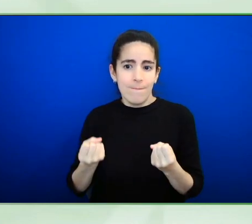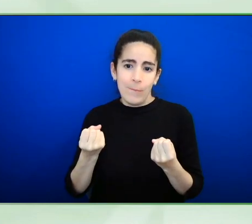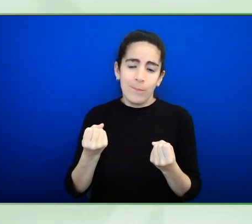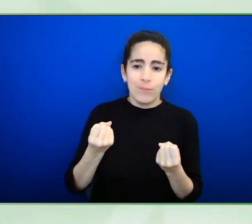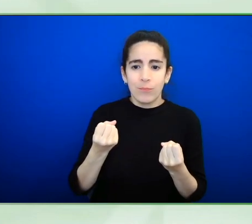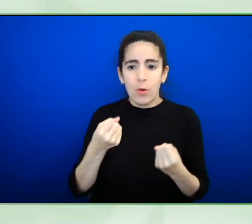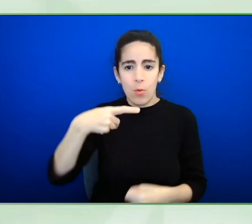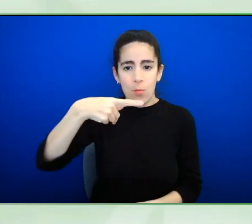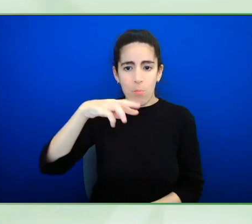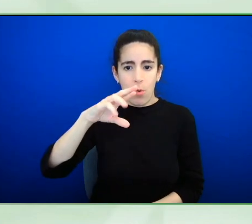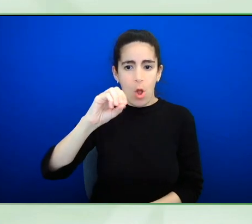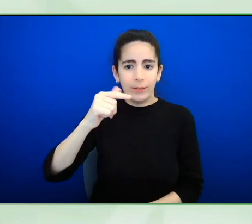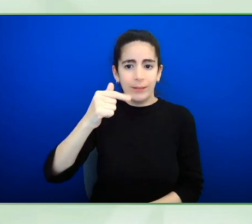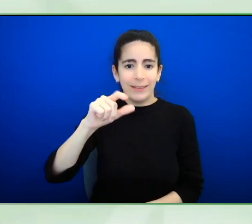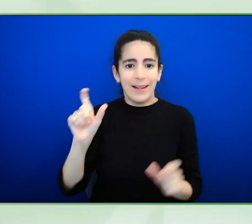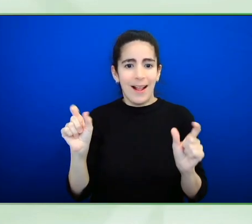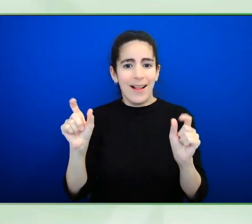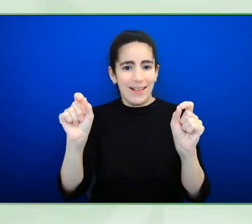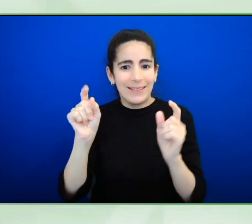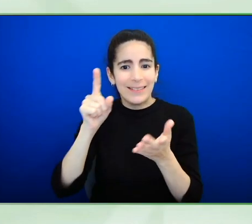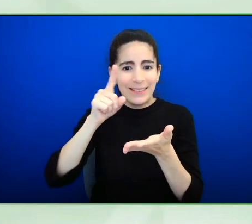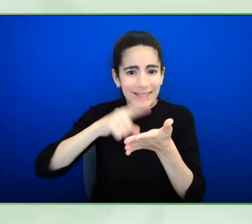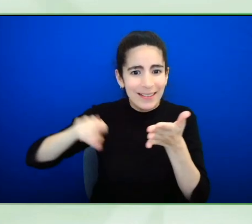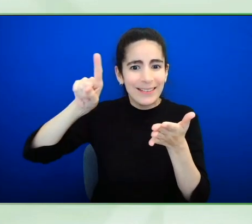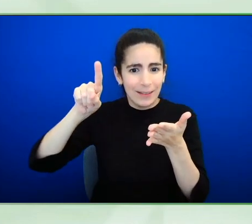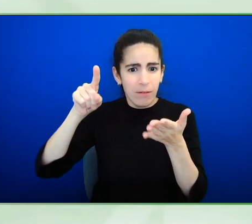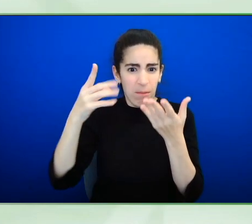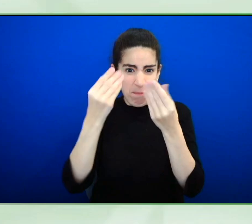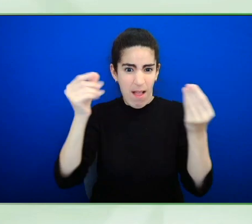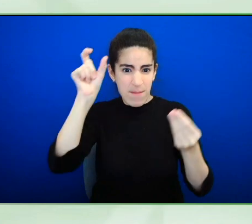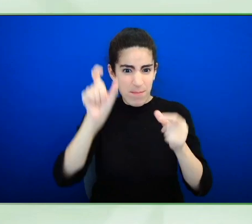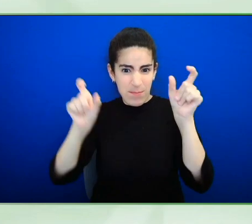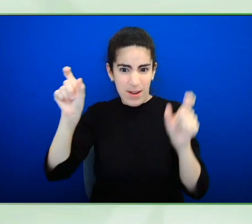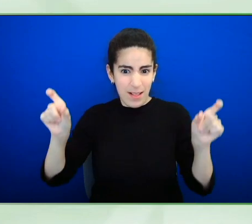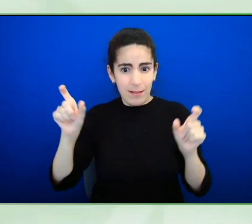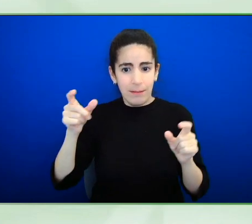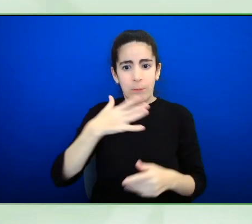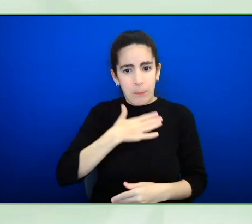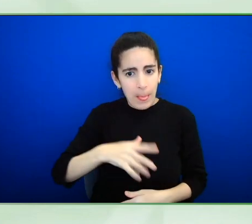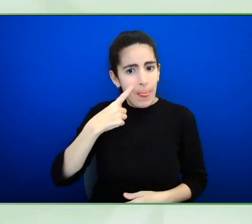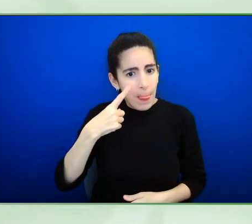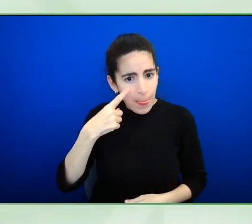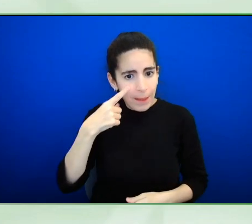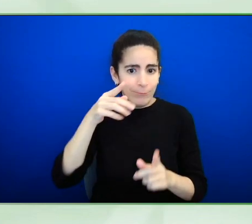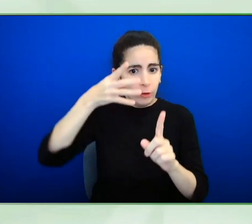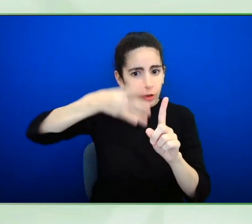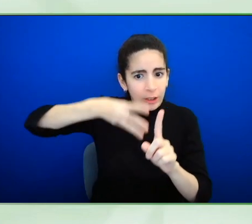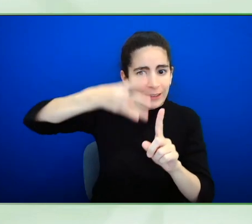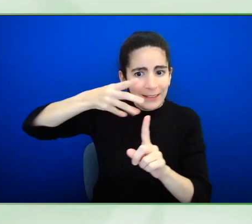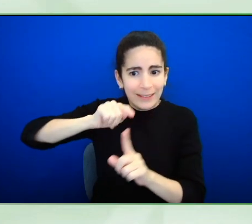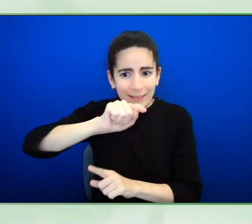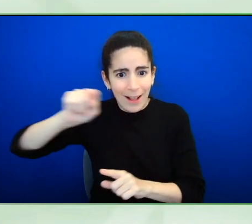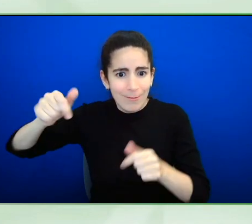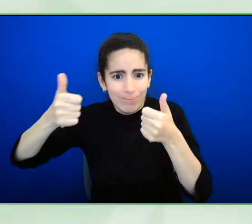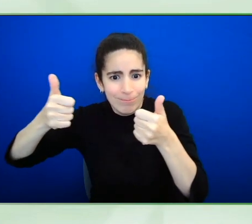where many more people have gone for prostate cancer checking, which is brilliant, but now the health service can't